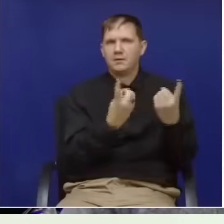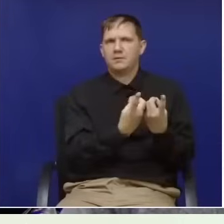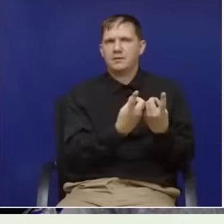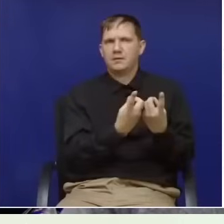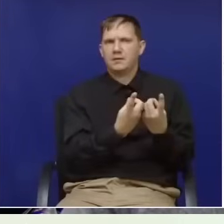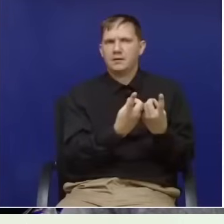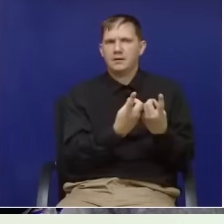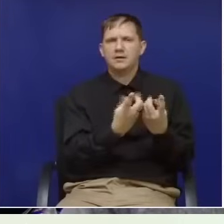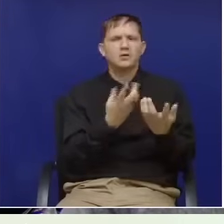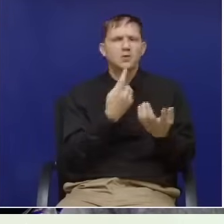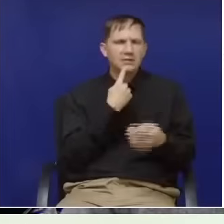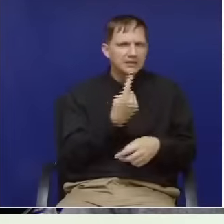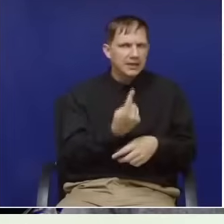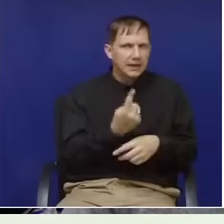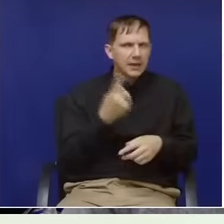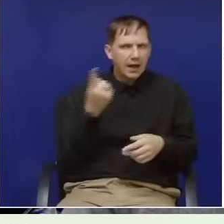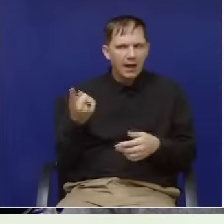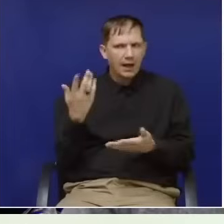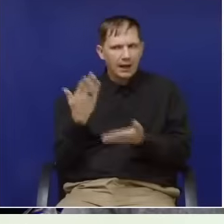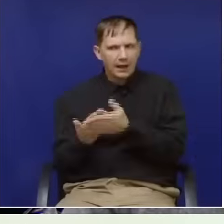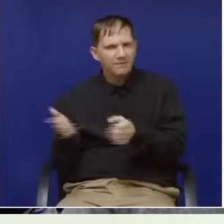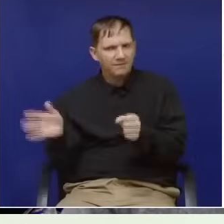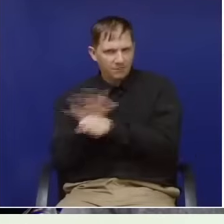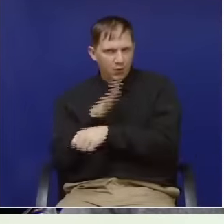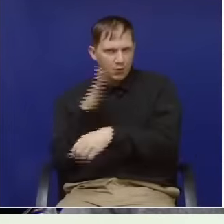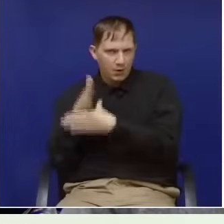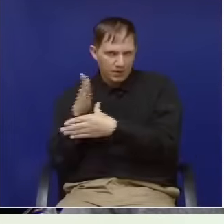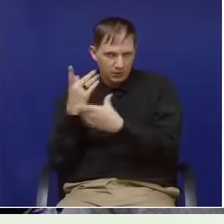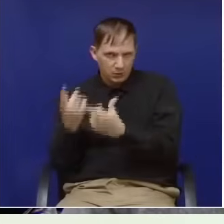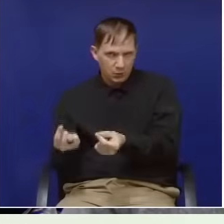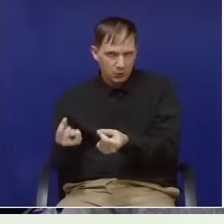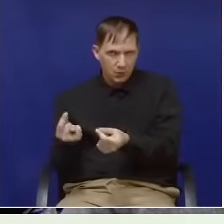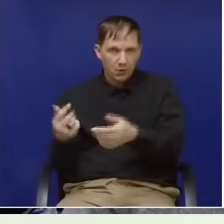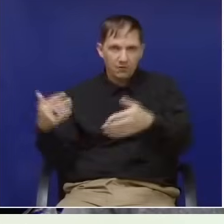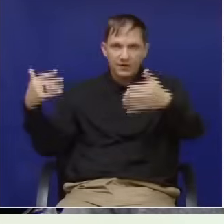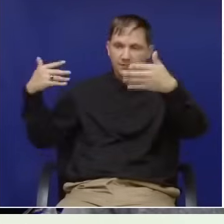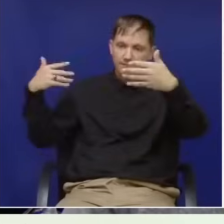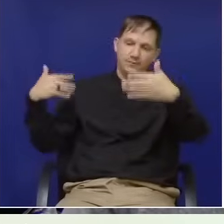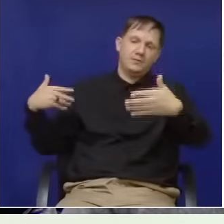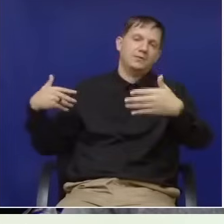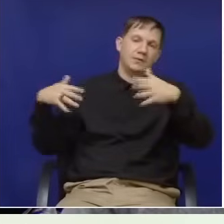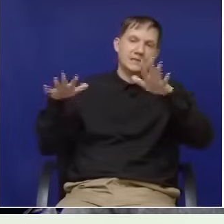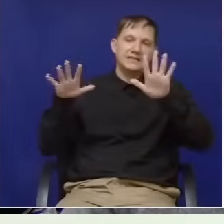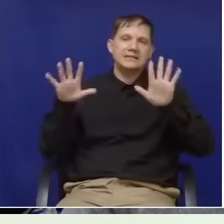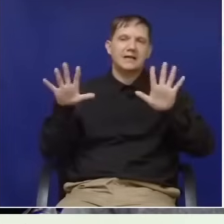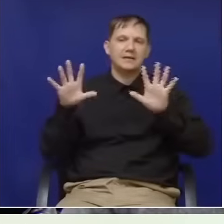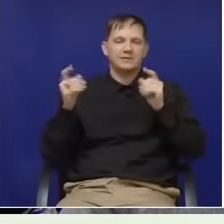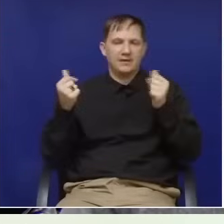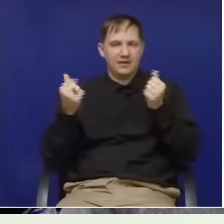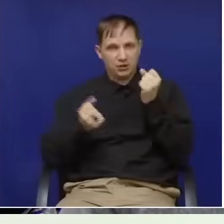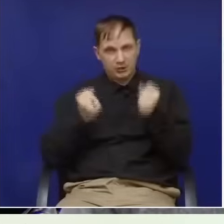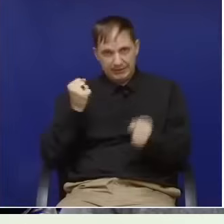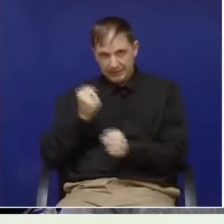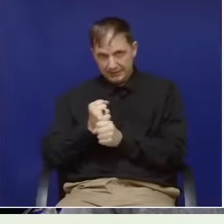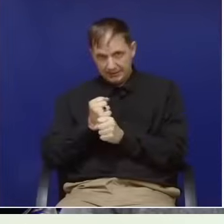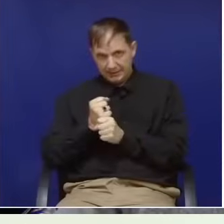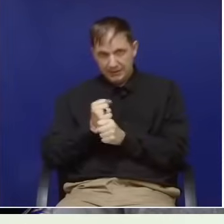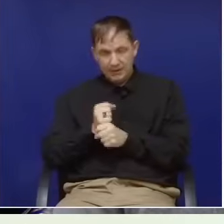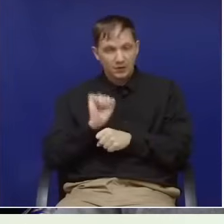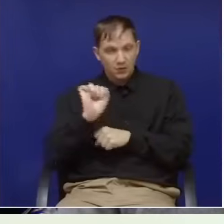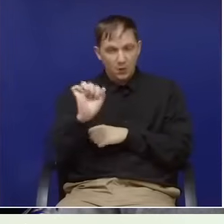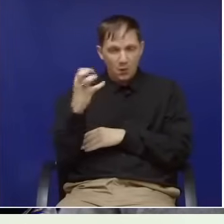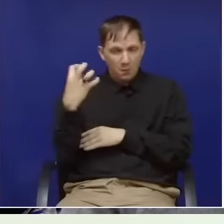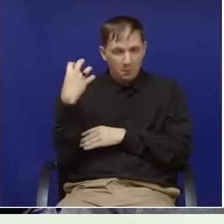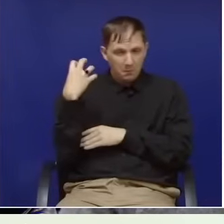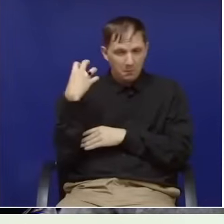for the diving unit's full operational capacity over the past 10 financial years? And how does the minister justify